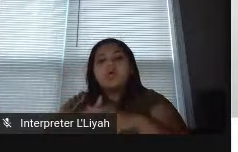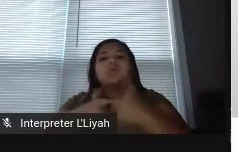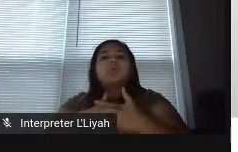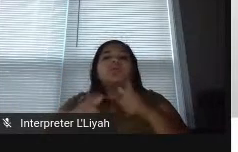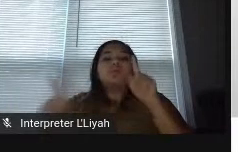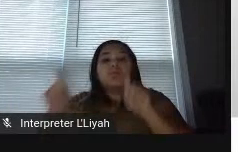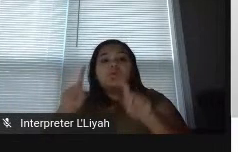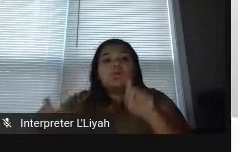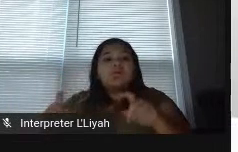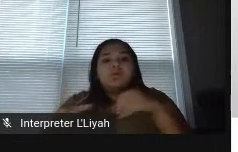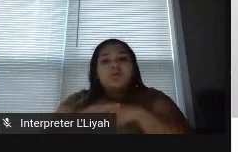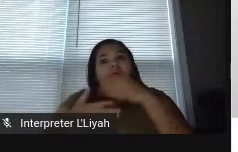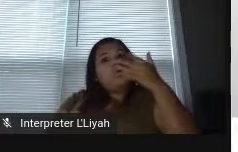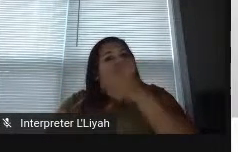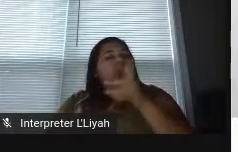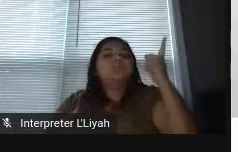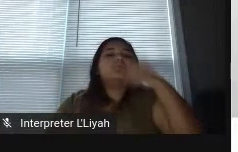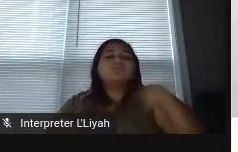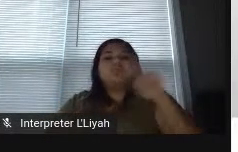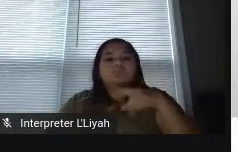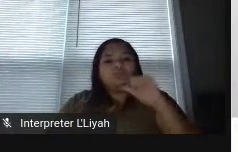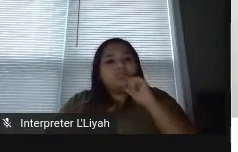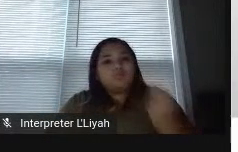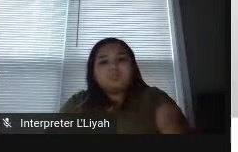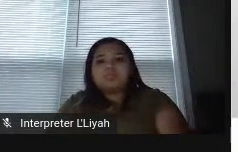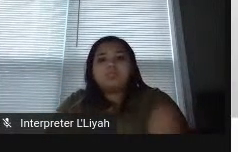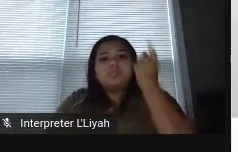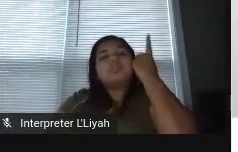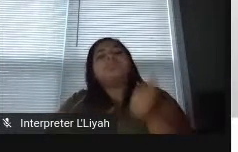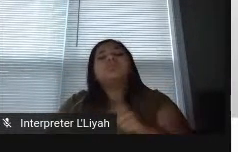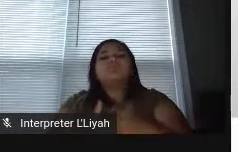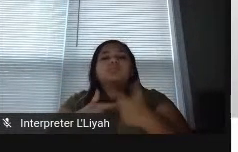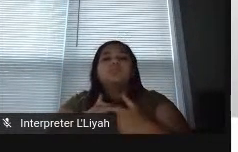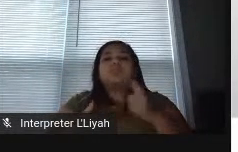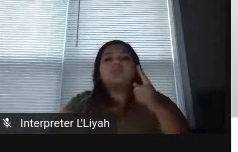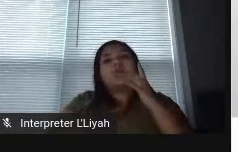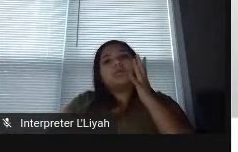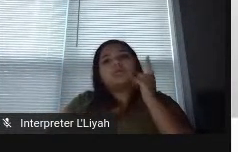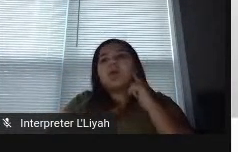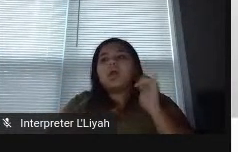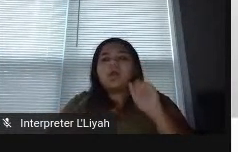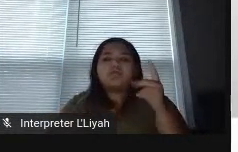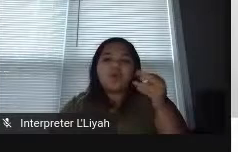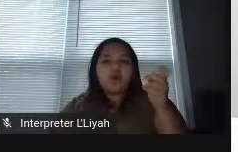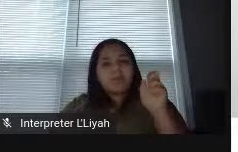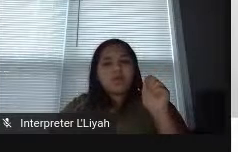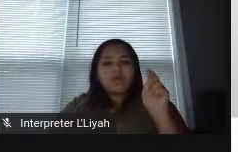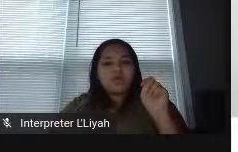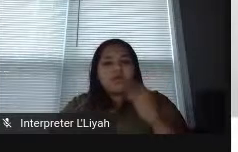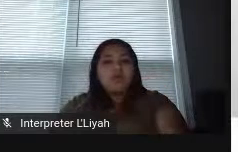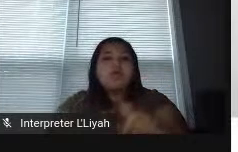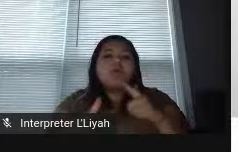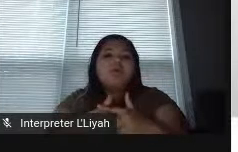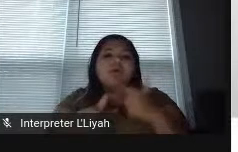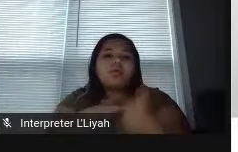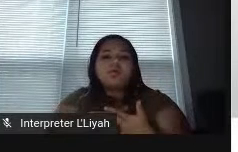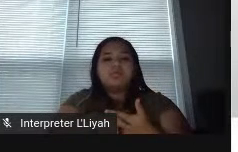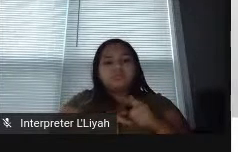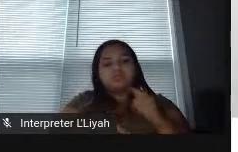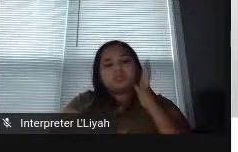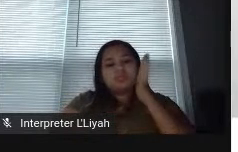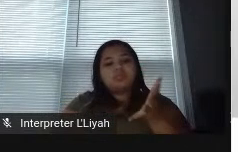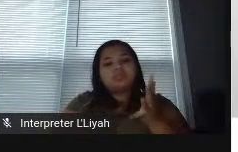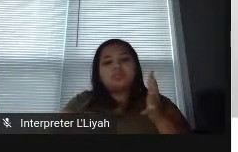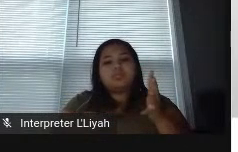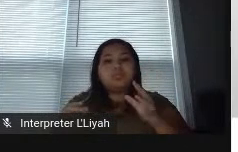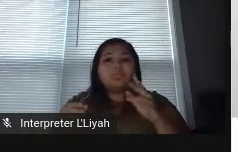all the testing in there that you may not understand, and it sounds like jargon. And then there